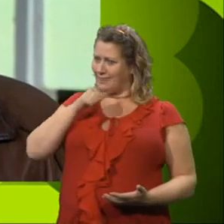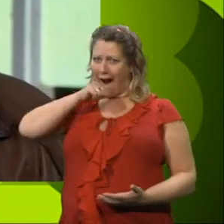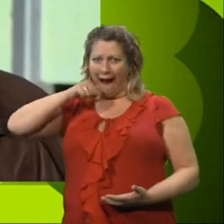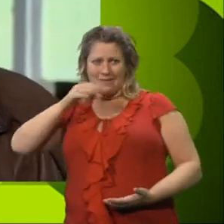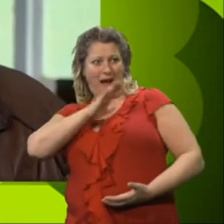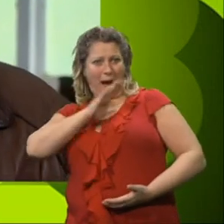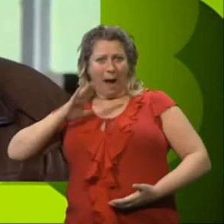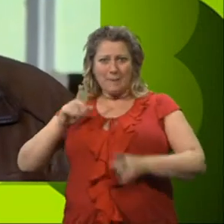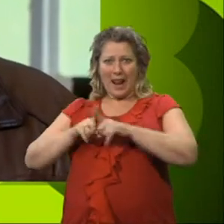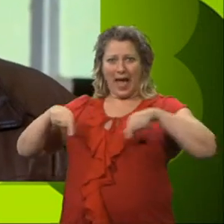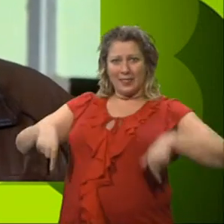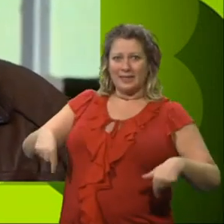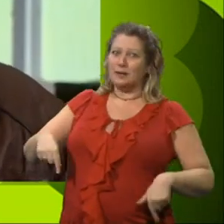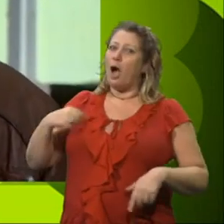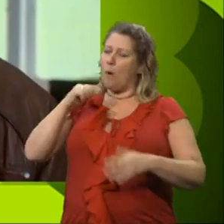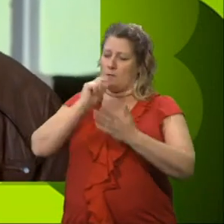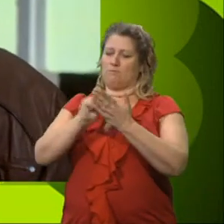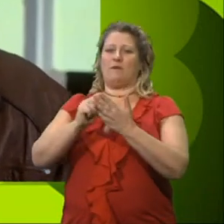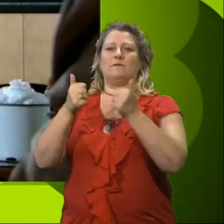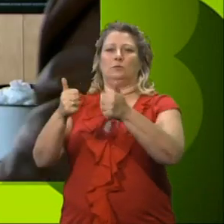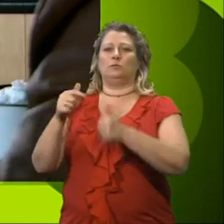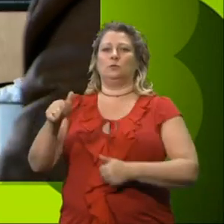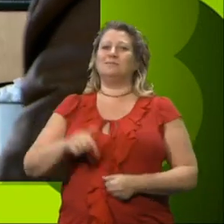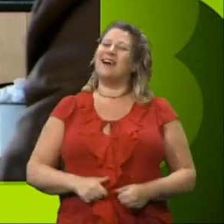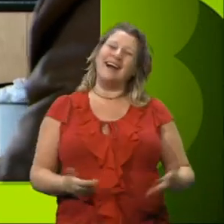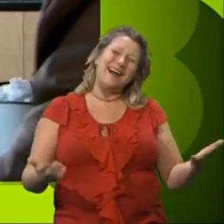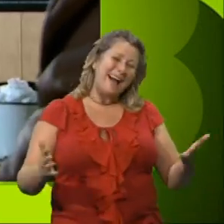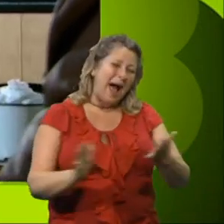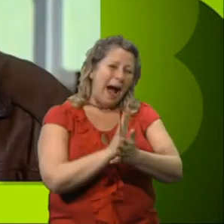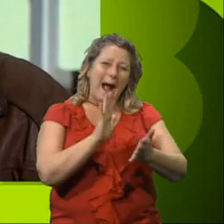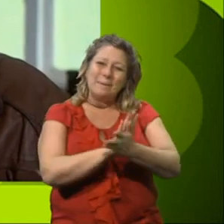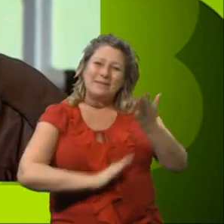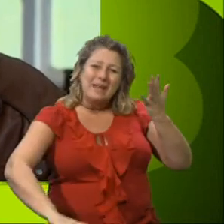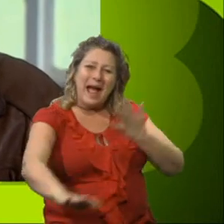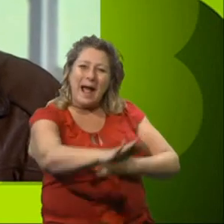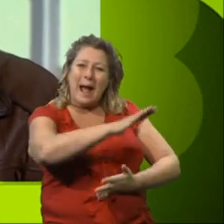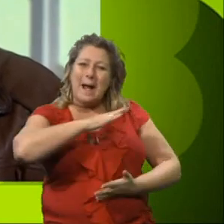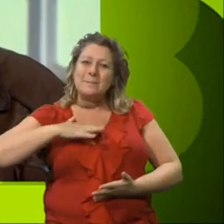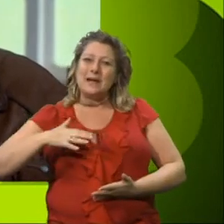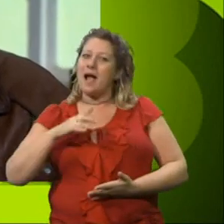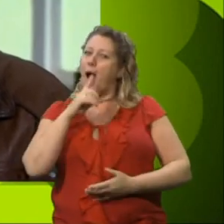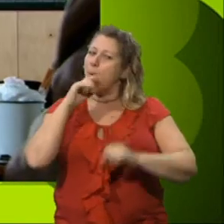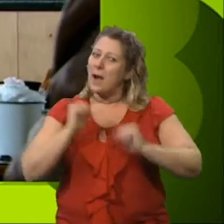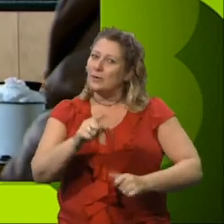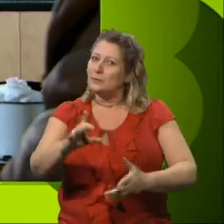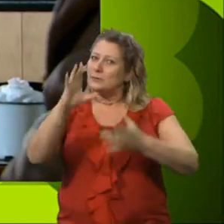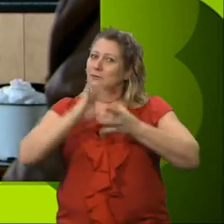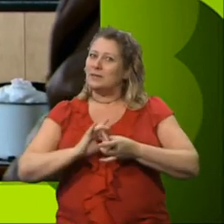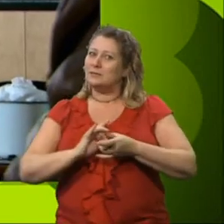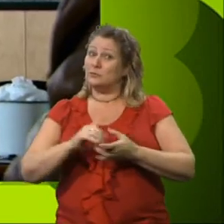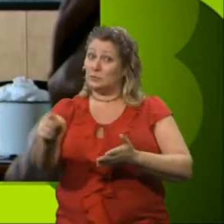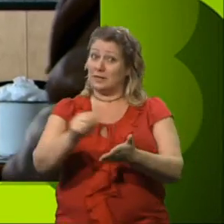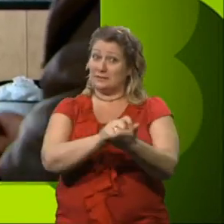so cosy. I'll be giving you a good write-up. Oh, yes, we're all one big happy family here, and we can't wait for you to join us. So, if you'll